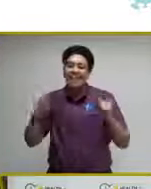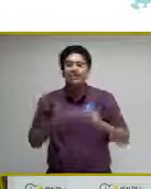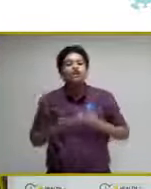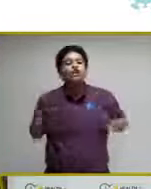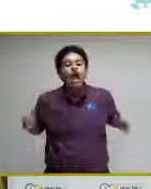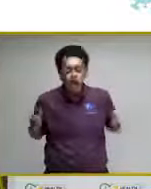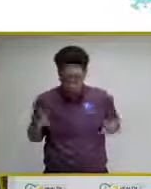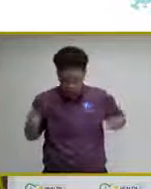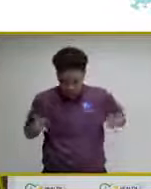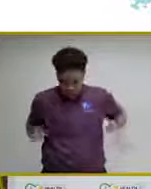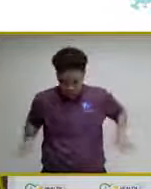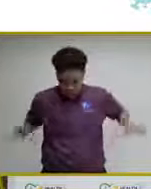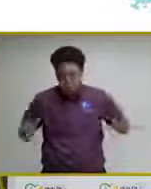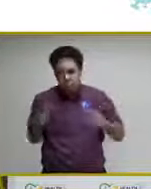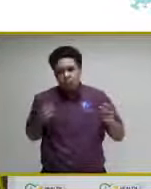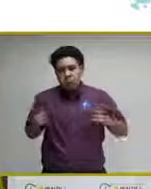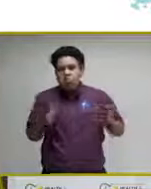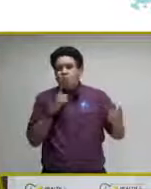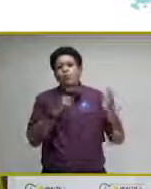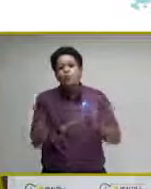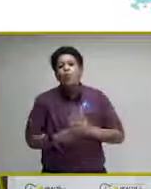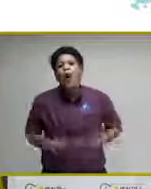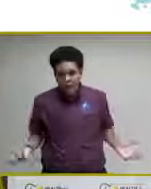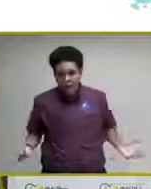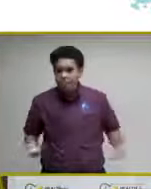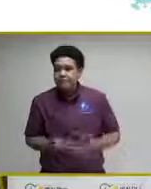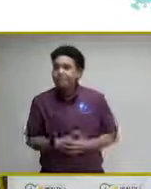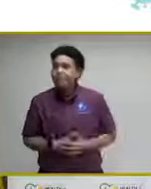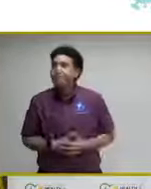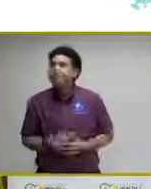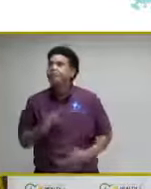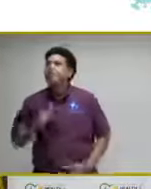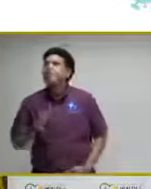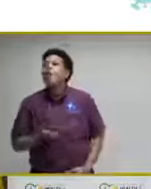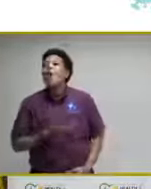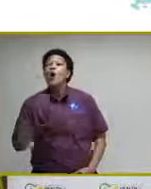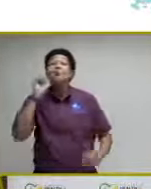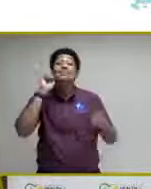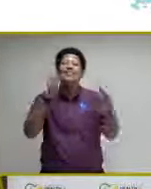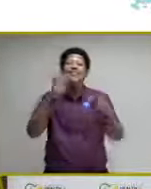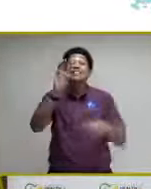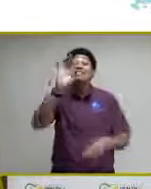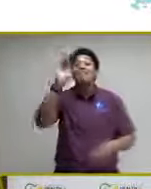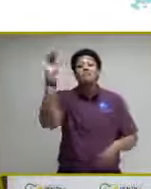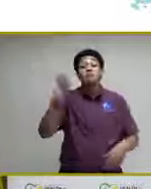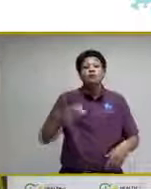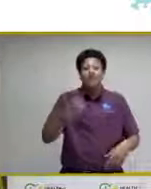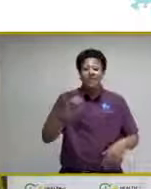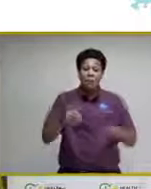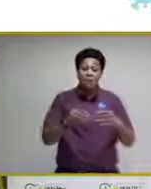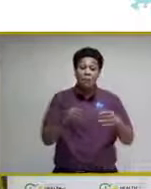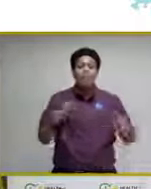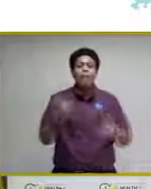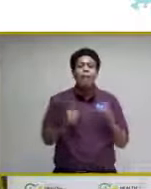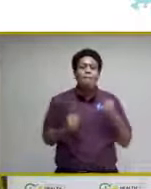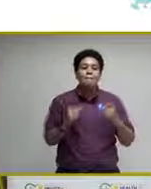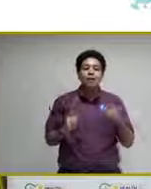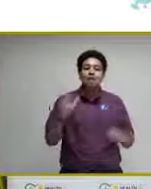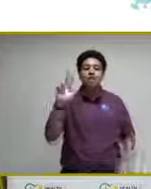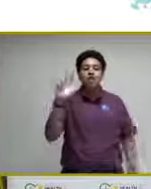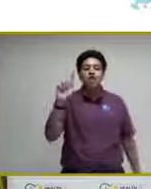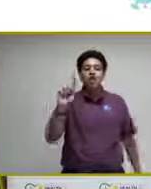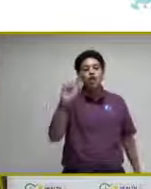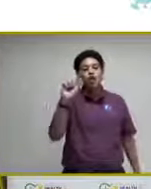population who require vaccination. So our target is 65% of the population by March 31,